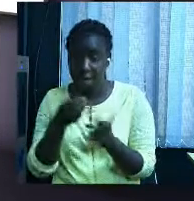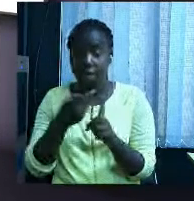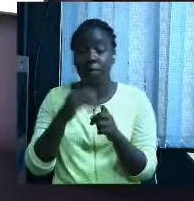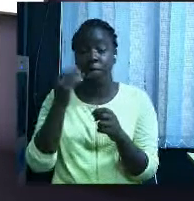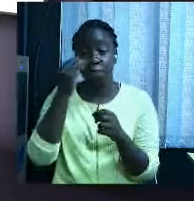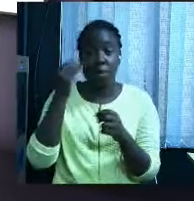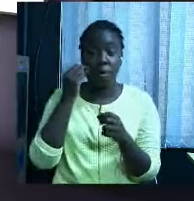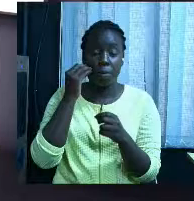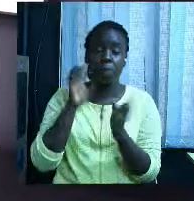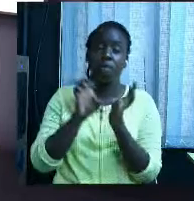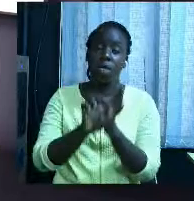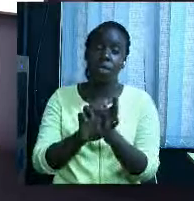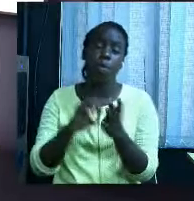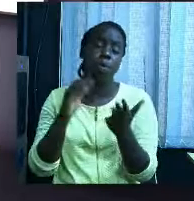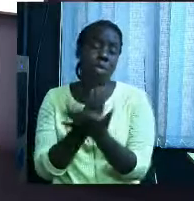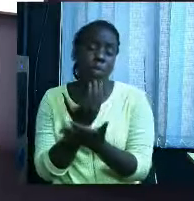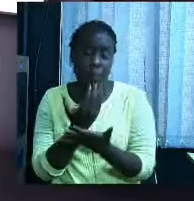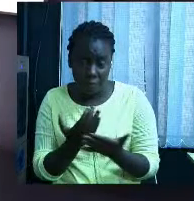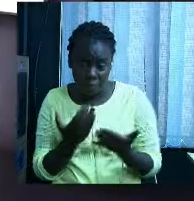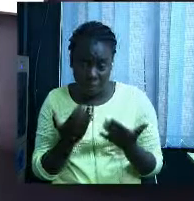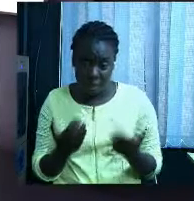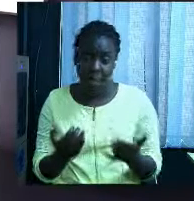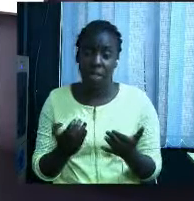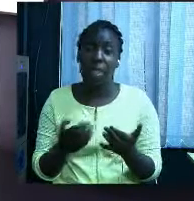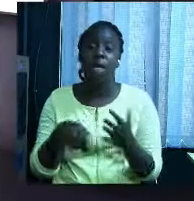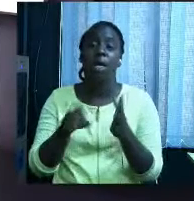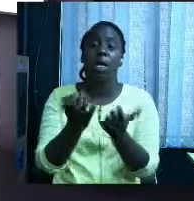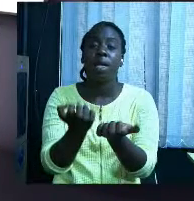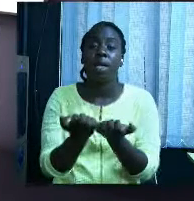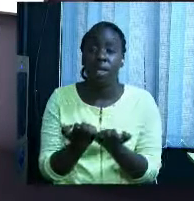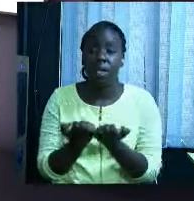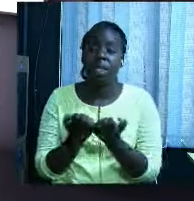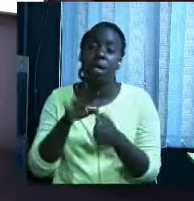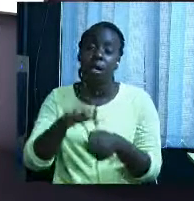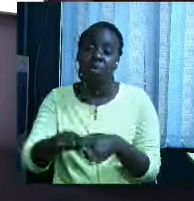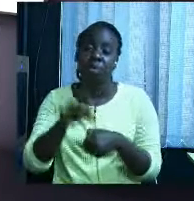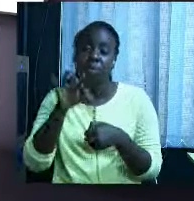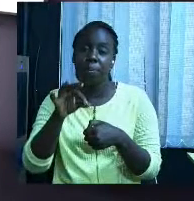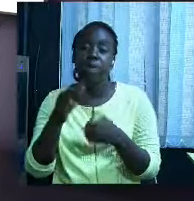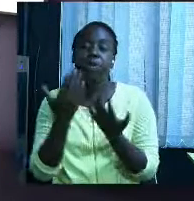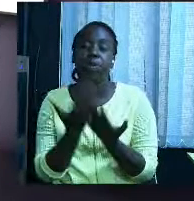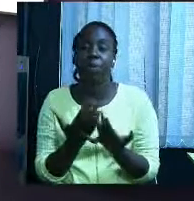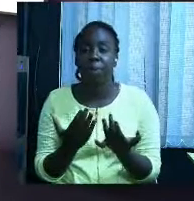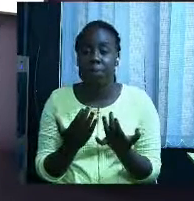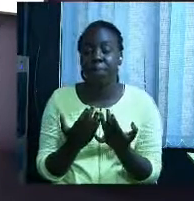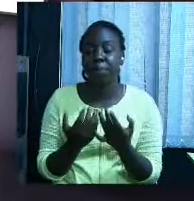special tools for them to benefit with the virtual classes. Would you want to respond to this?